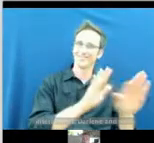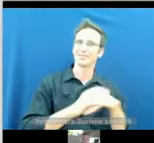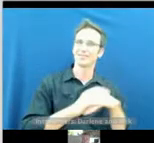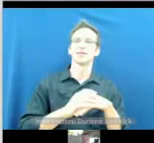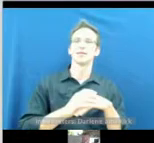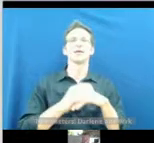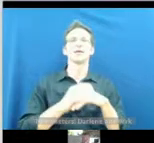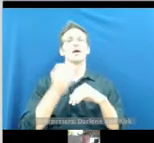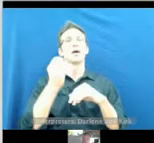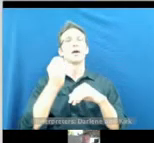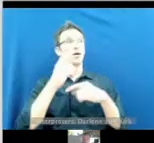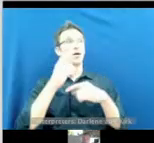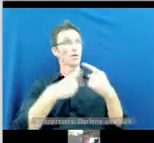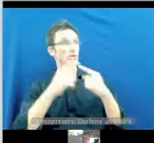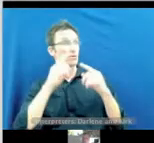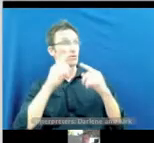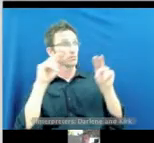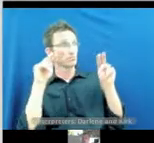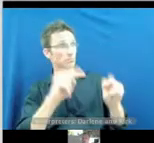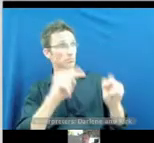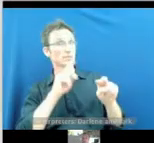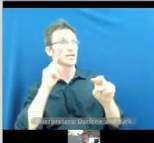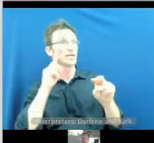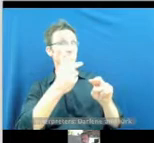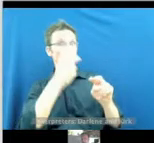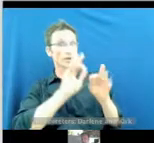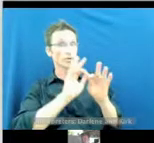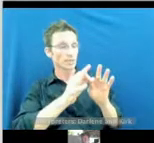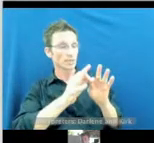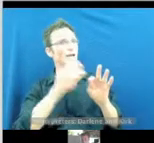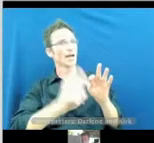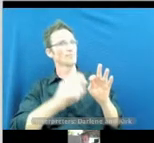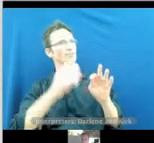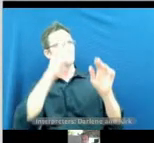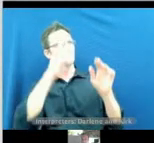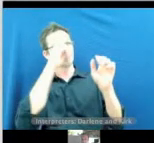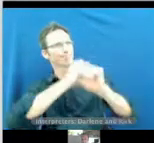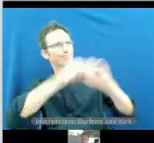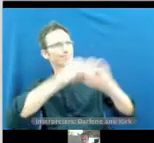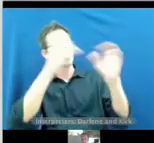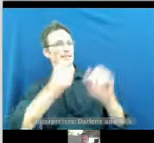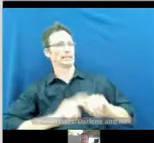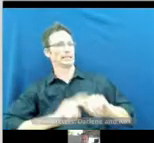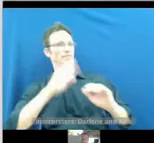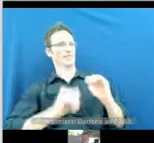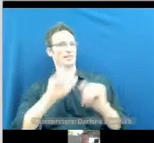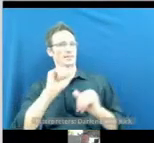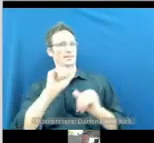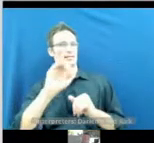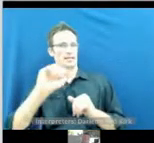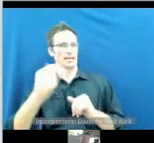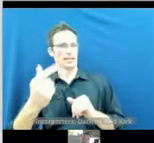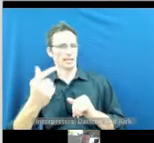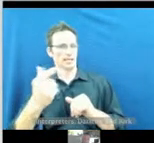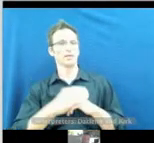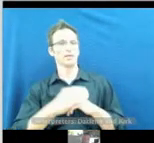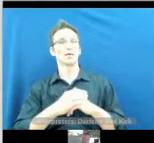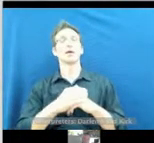start thinking about this concept of deaf-blind interpreting a little differently. And again, even though